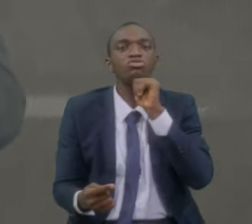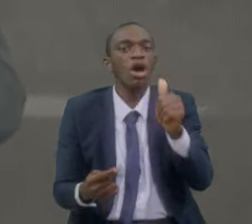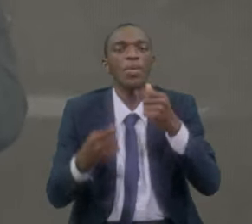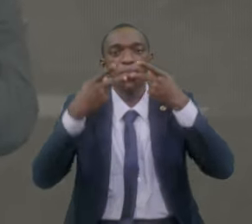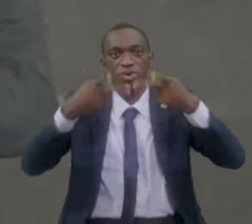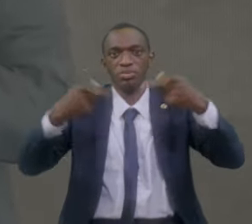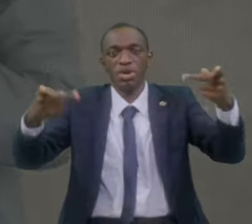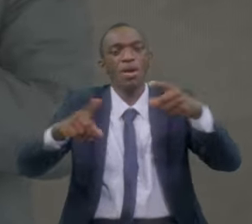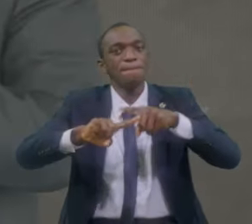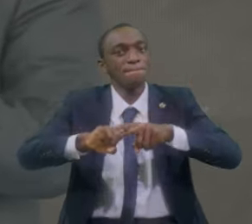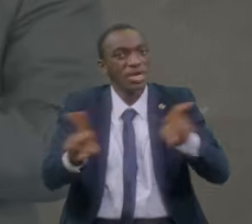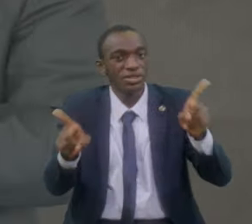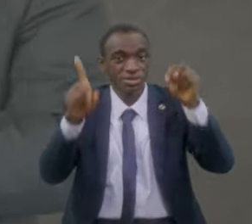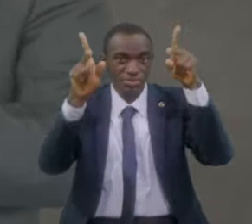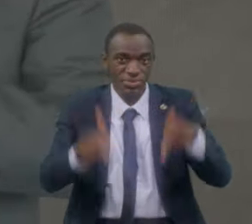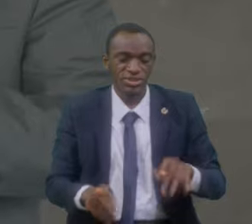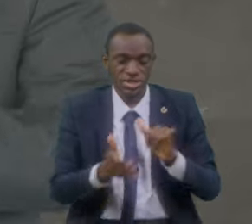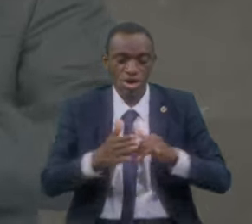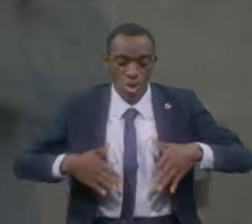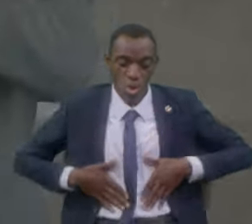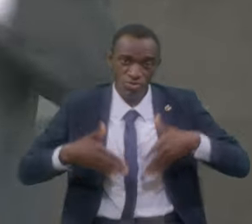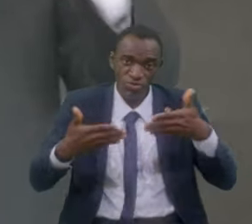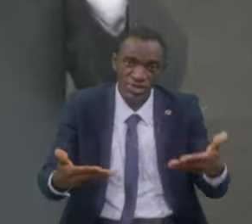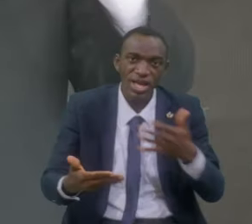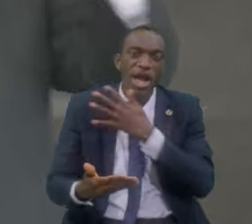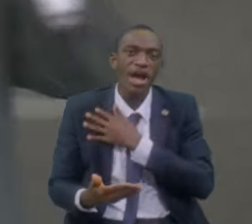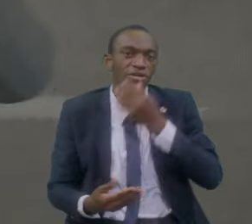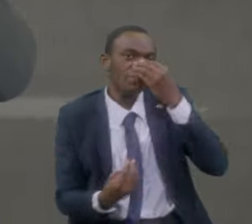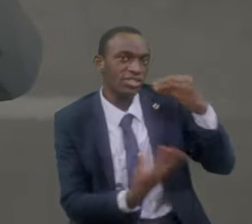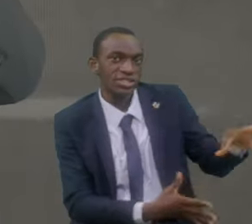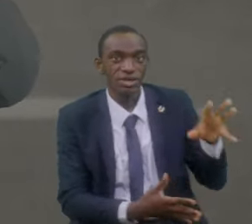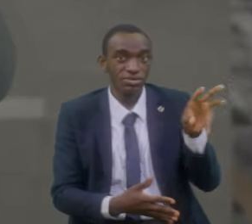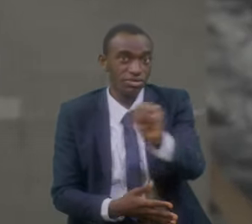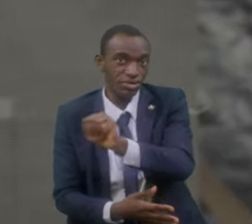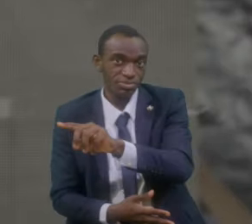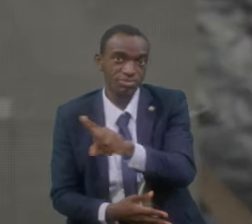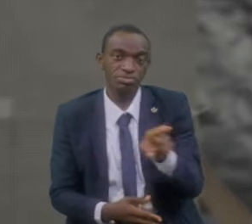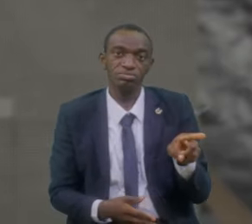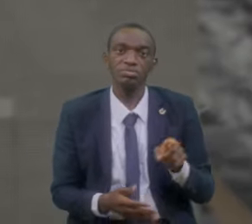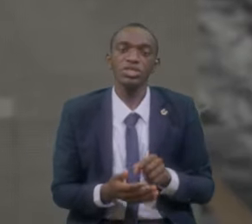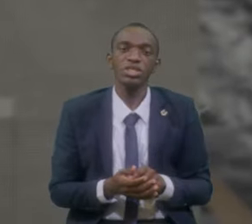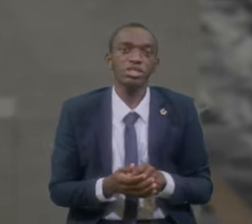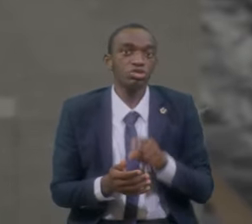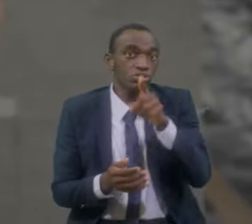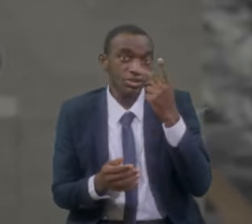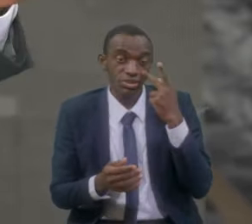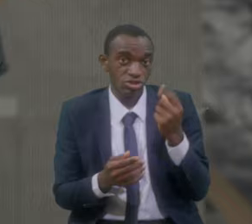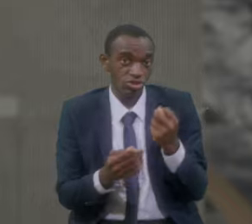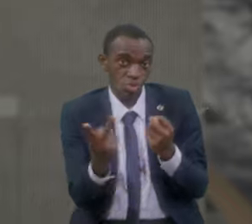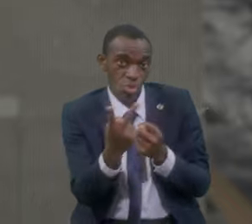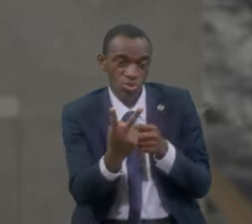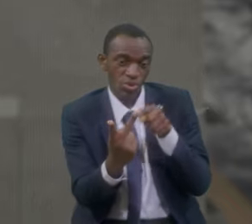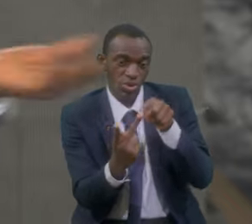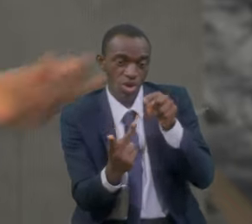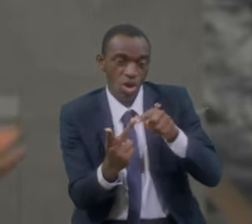whoso confesseth and forsaketh them. You see, those two words are linked together.